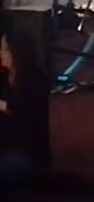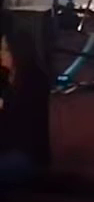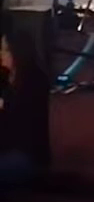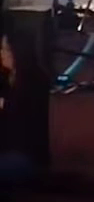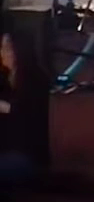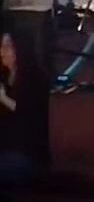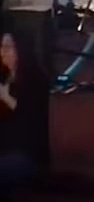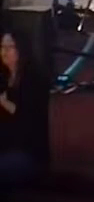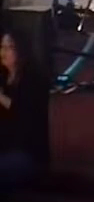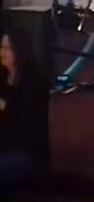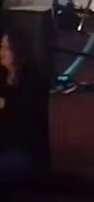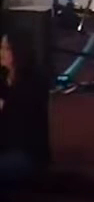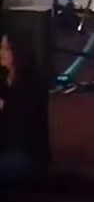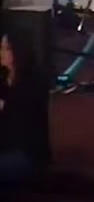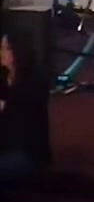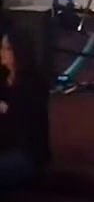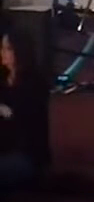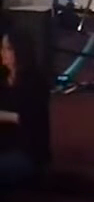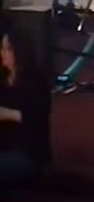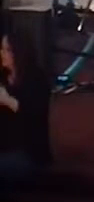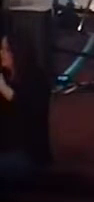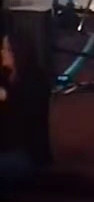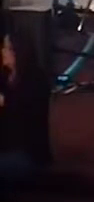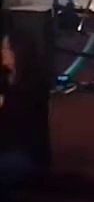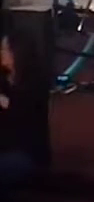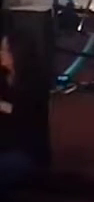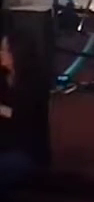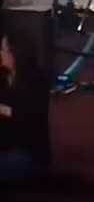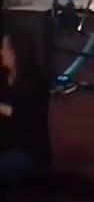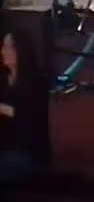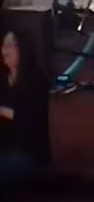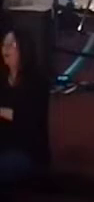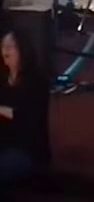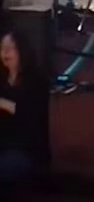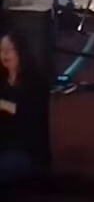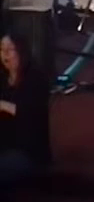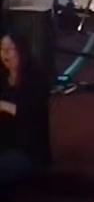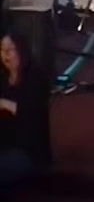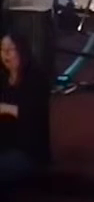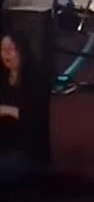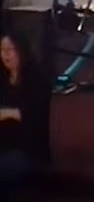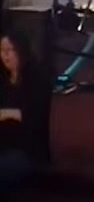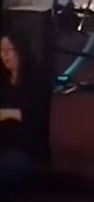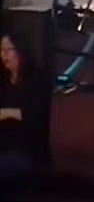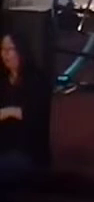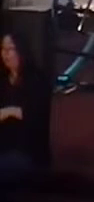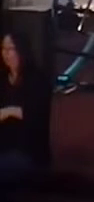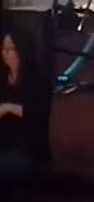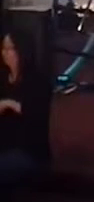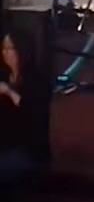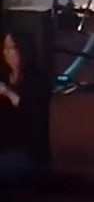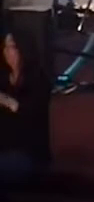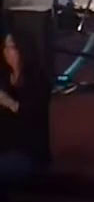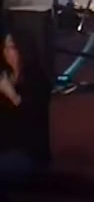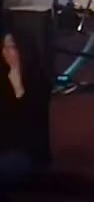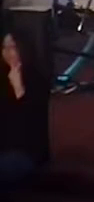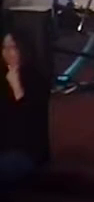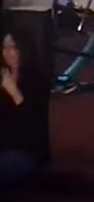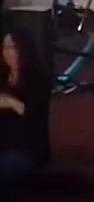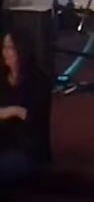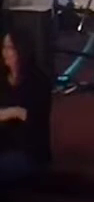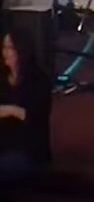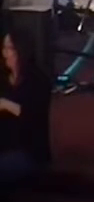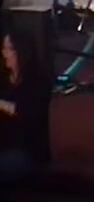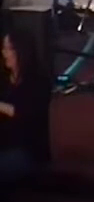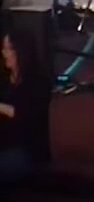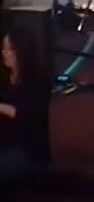thankful. You know, being in a leadership is hard. It is difficult because you are in a limelight that other people aren't in. You are held to a higher standard